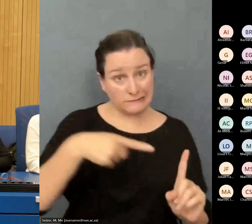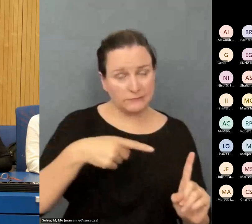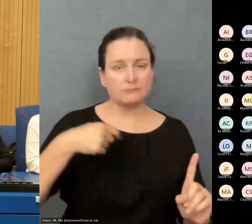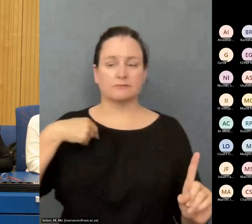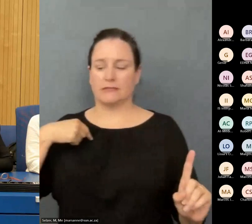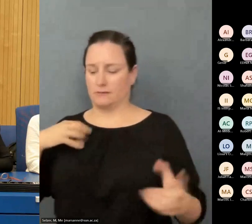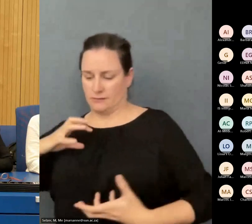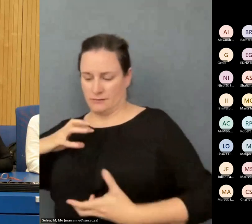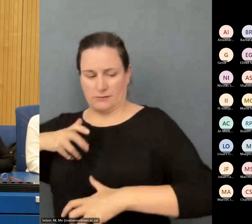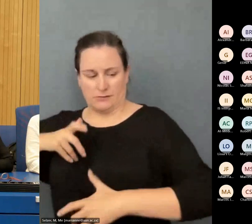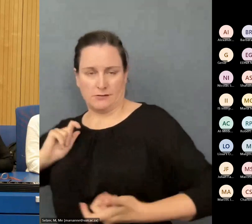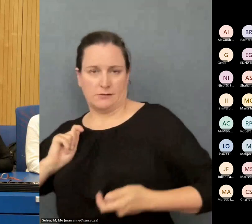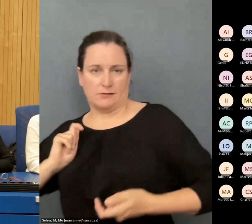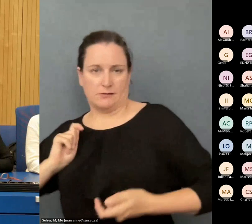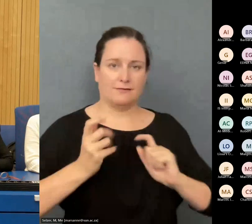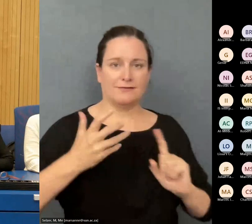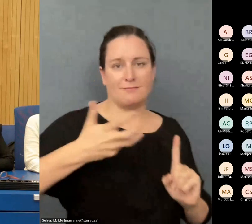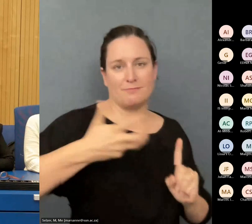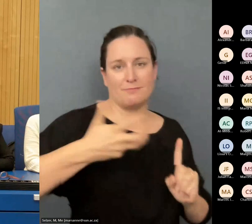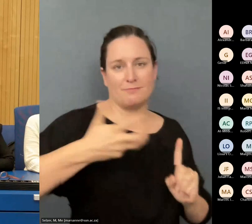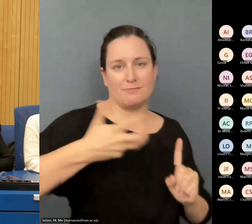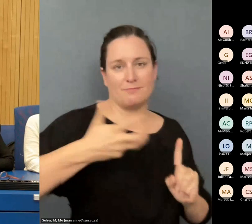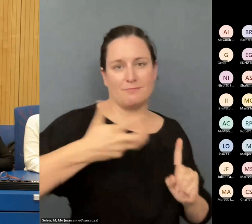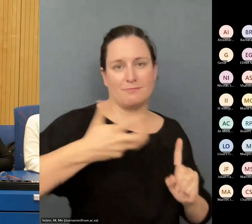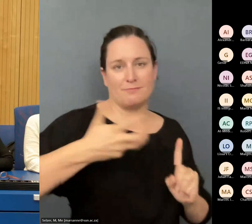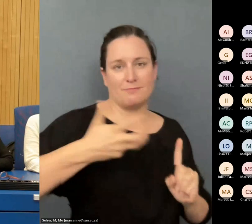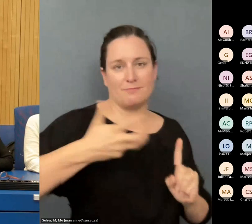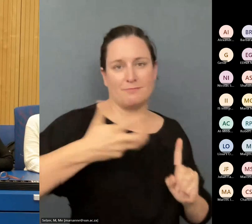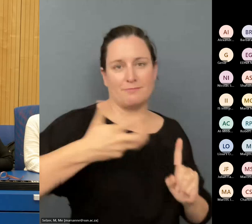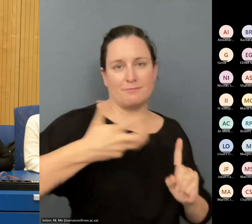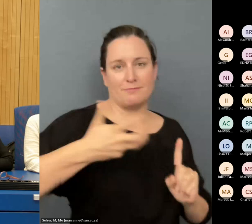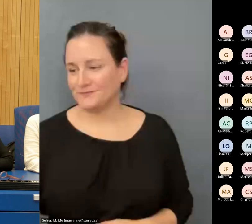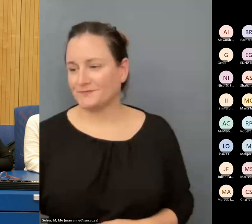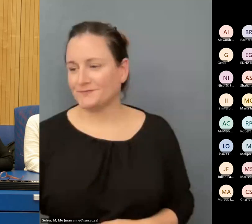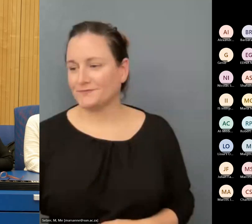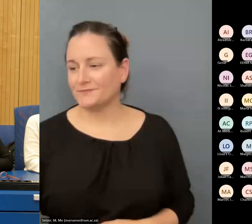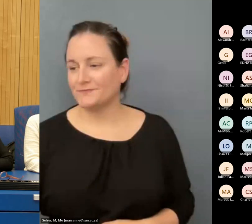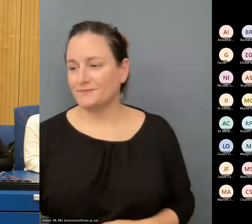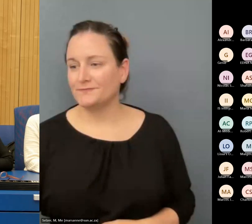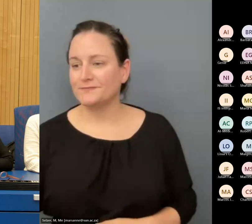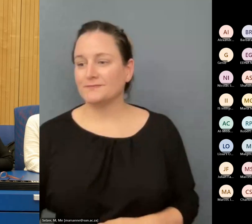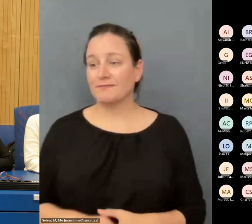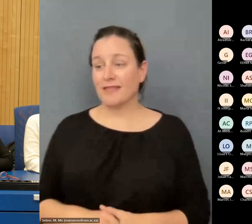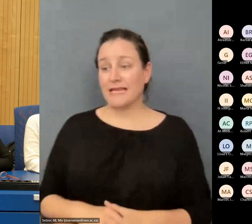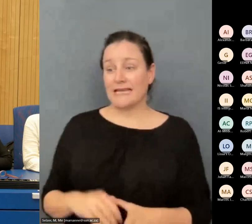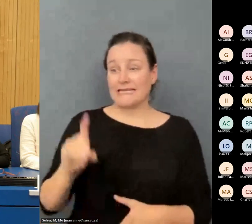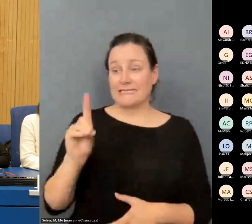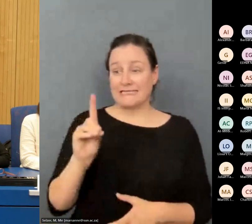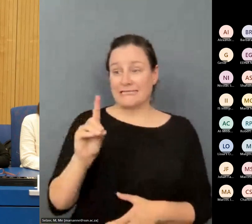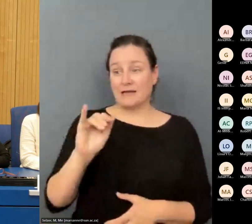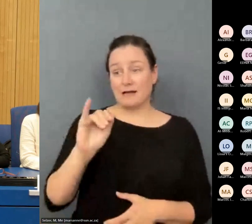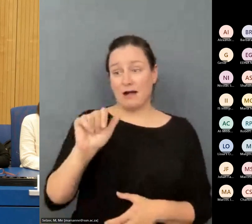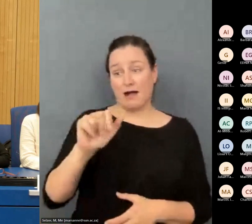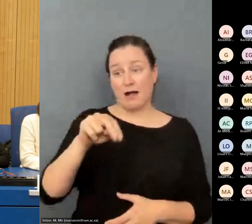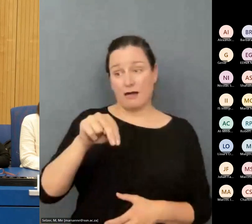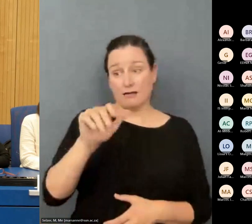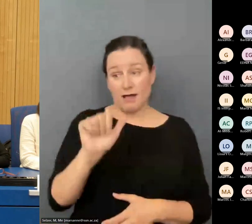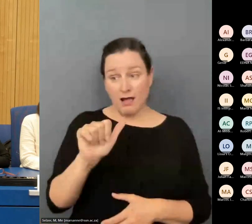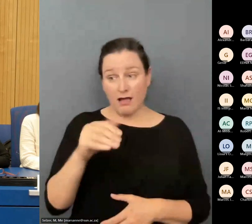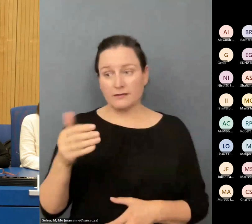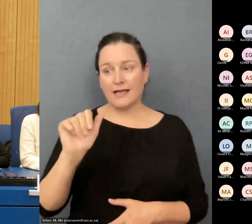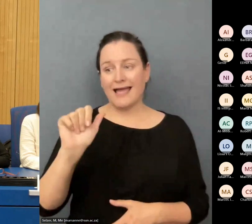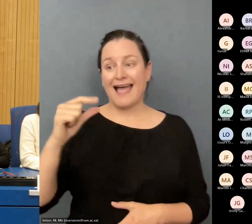from ICAL Foundation, who is Diana Agudelo-Royas. I hope I'm pronouncing